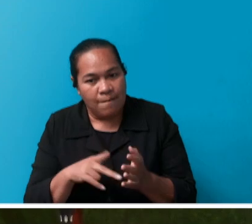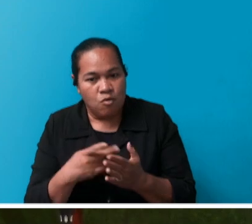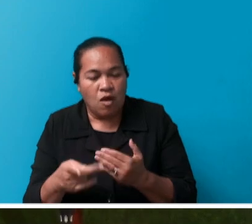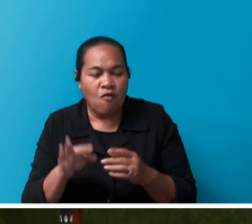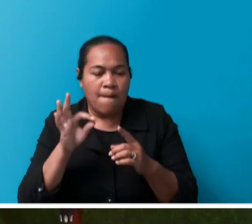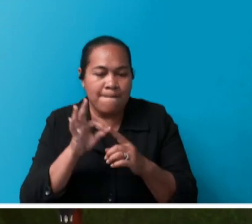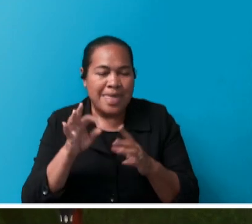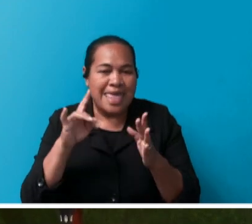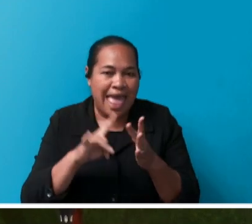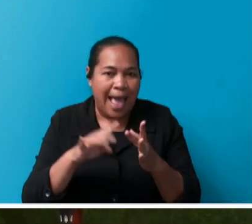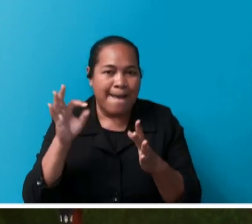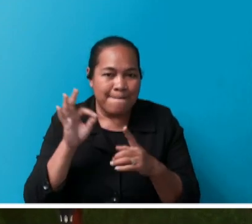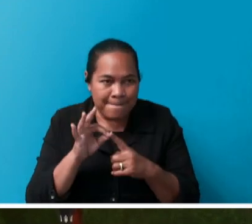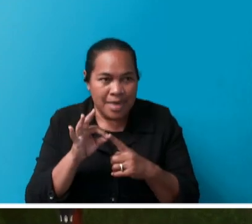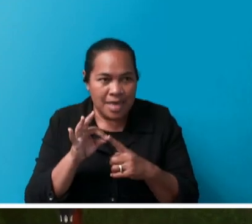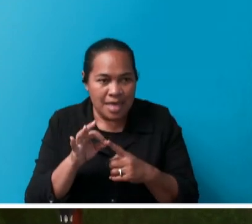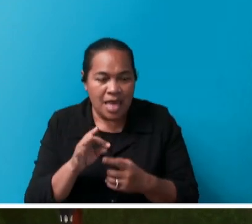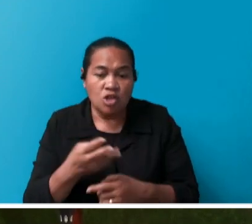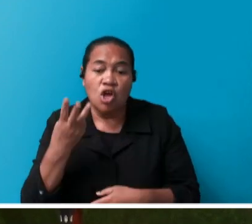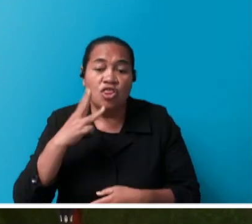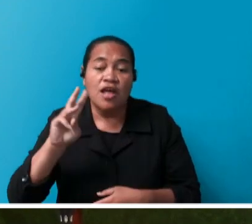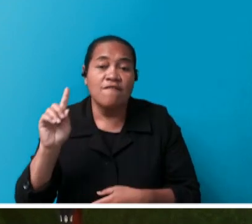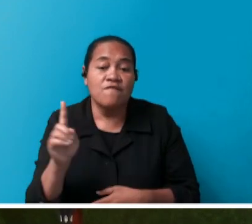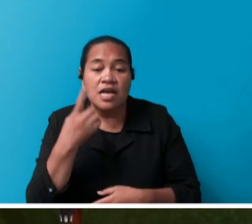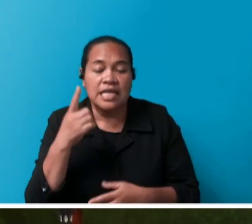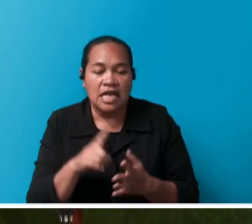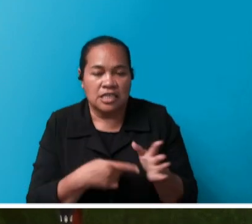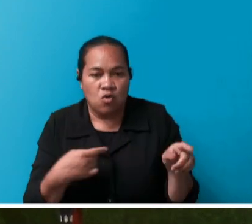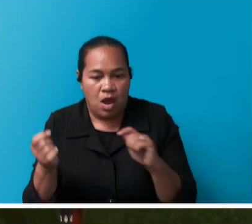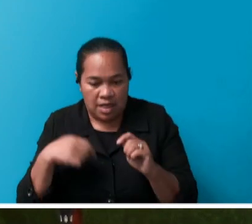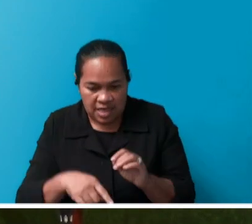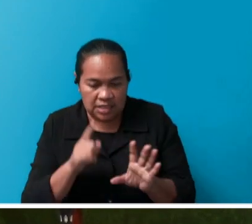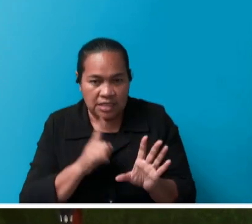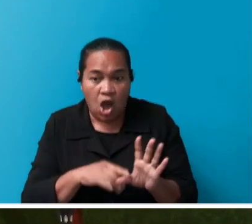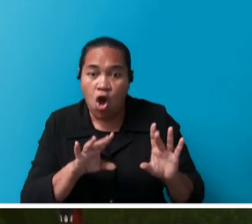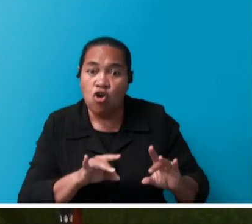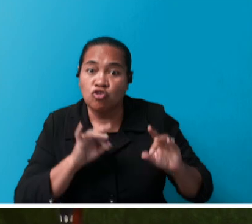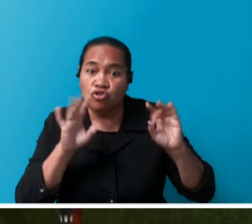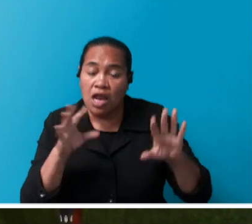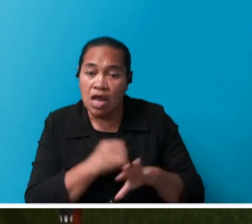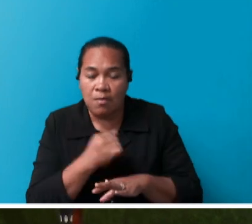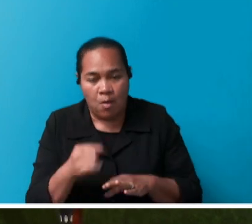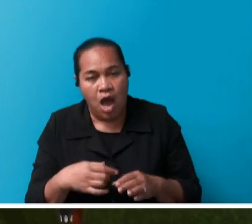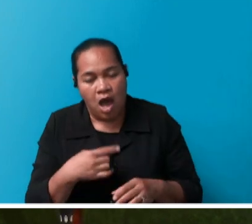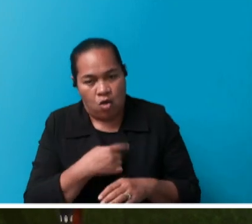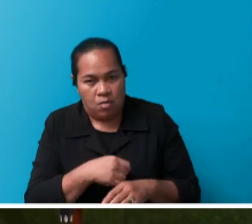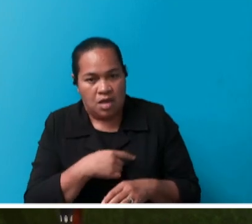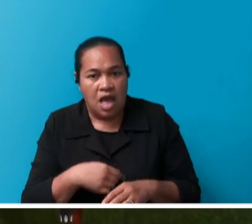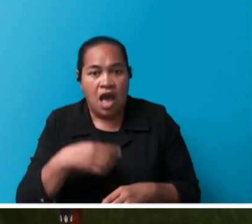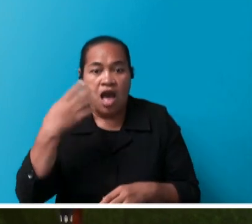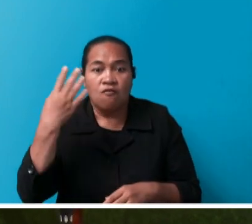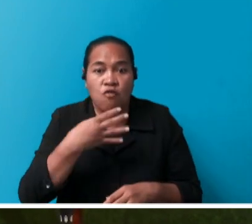PIP on the 31st of January this year, and the Australian government has committed an additional $14.5